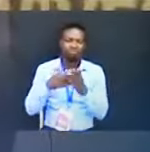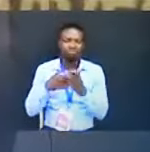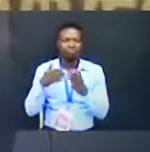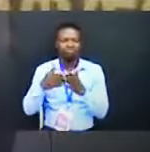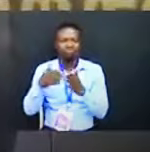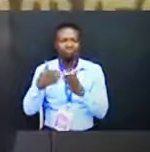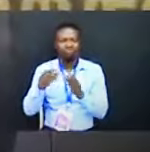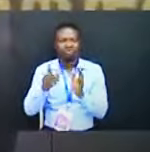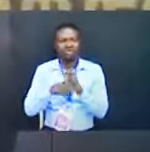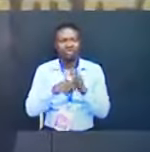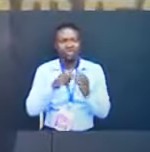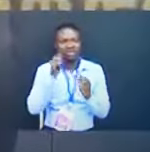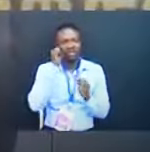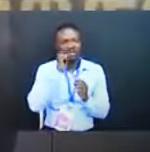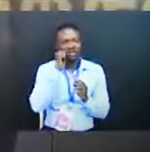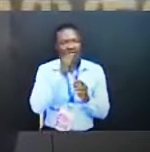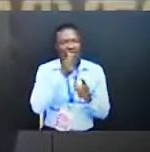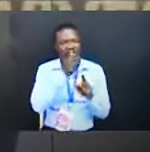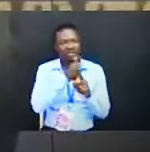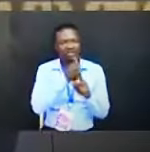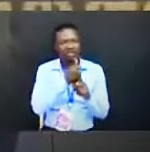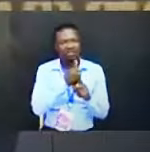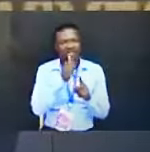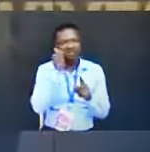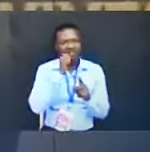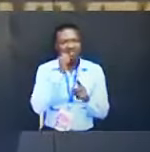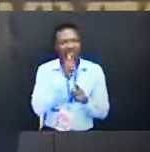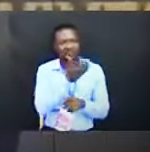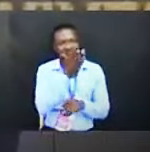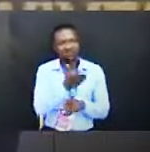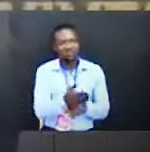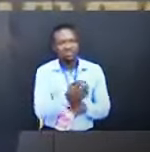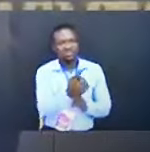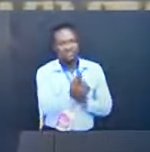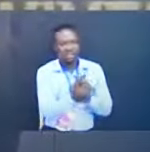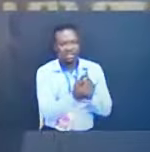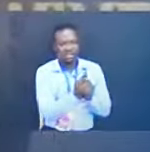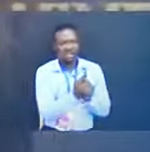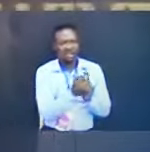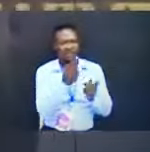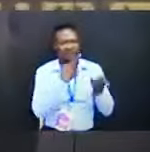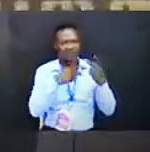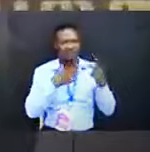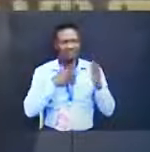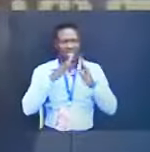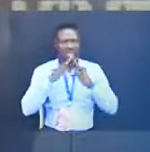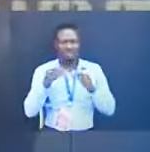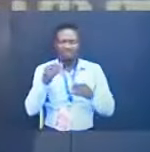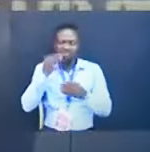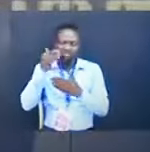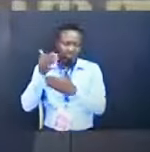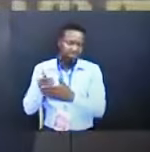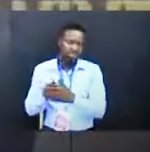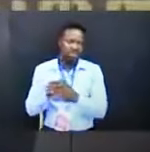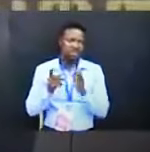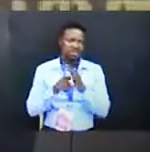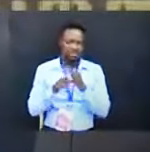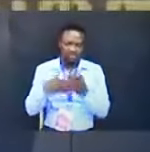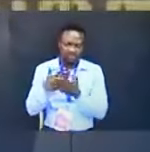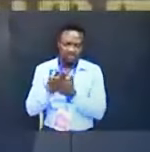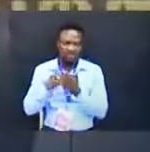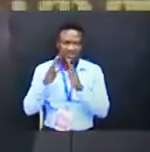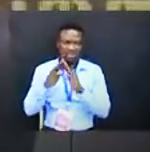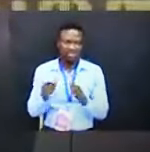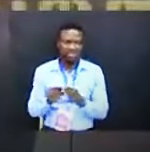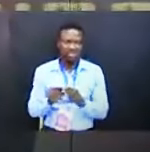lady, this girl, those days we were just young, she came to my house, she was just a neighbor. And then when she got there, I